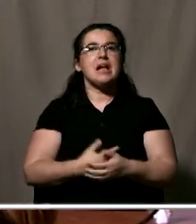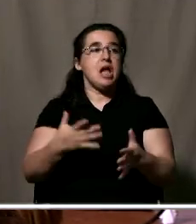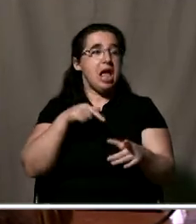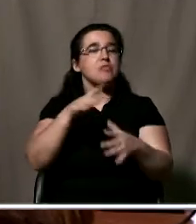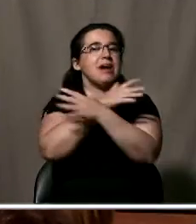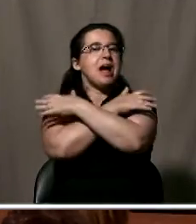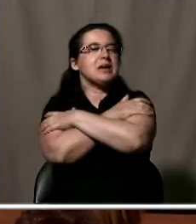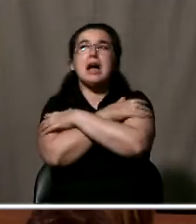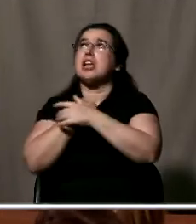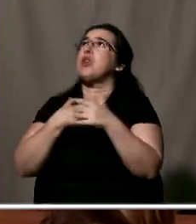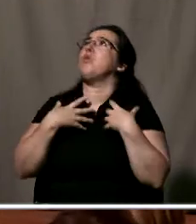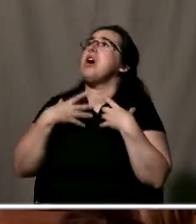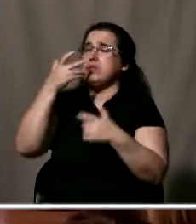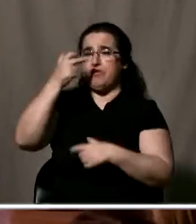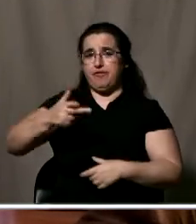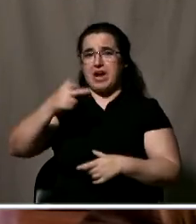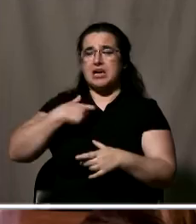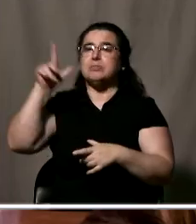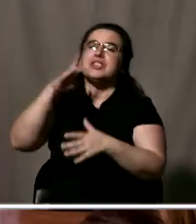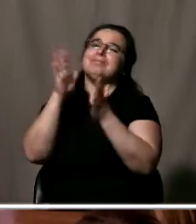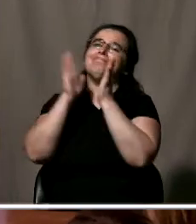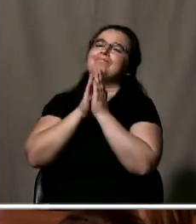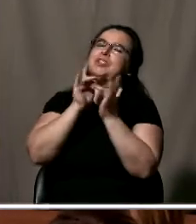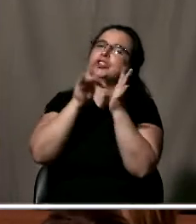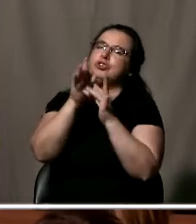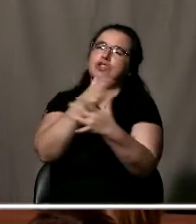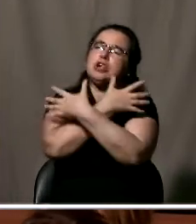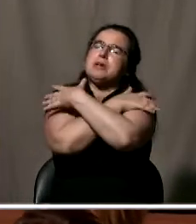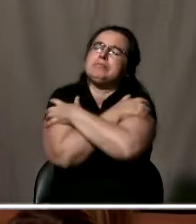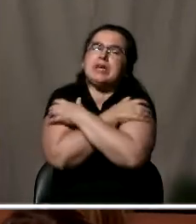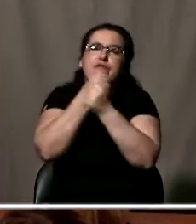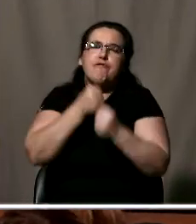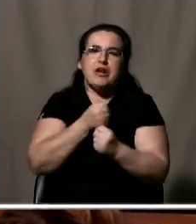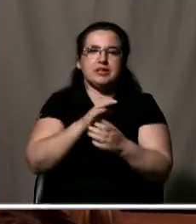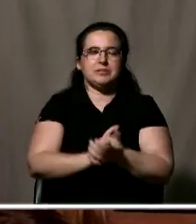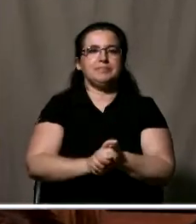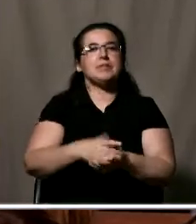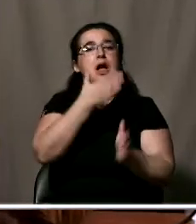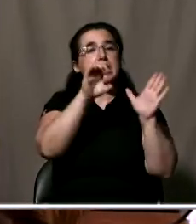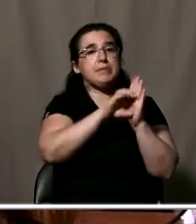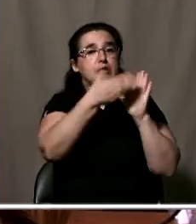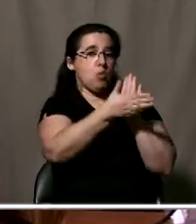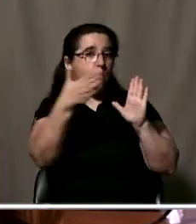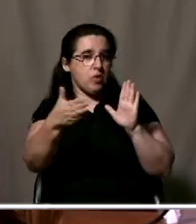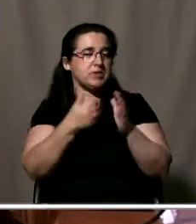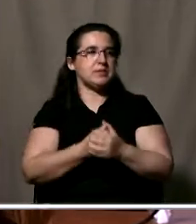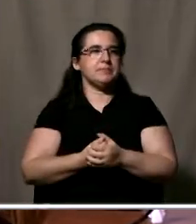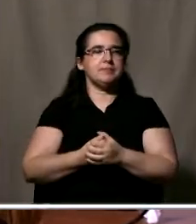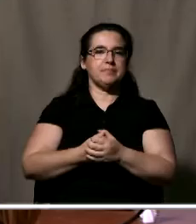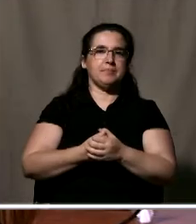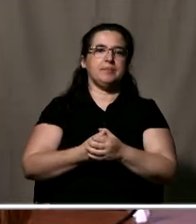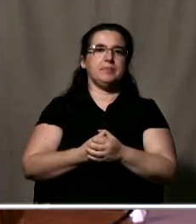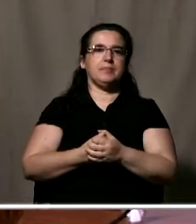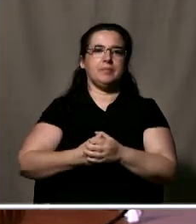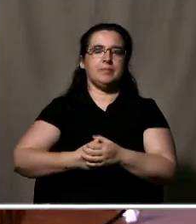agarrar a Deus é fraco, mas ele agarra-me de forma forte. In Hebrews chapter 11. Em Hebreus capítulo 11. I see the one that will give me faith to